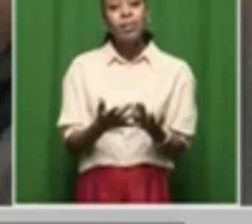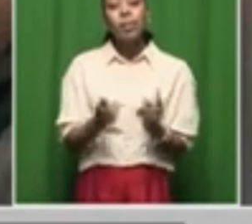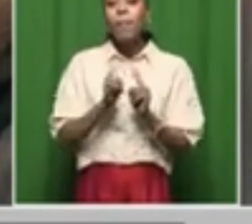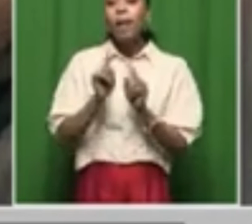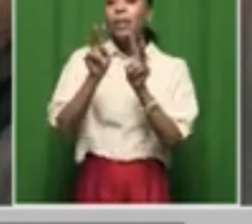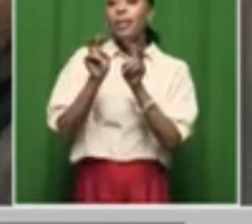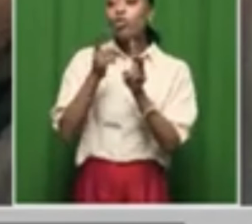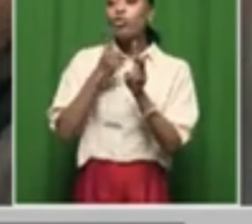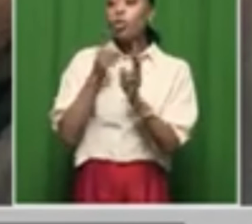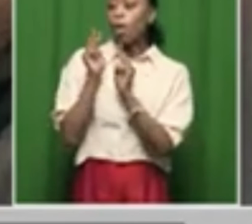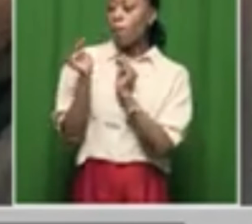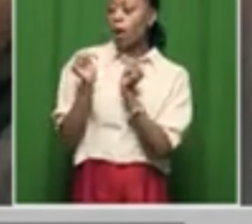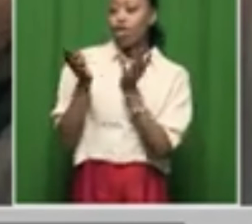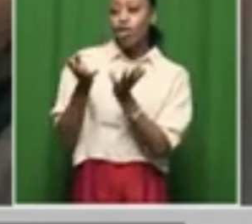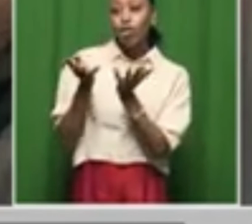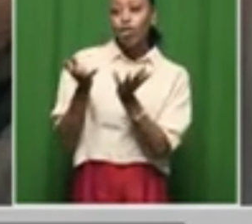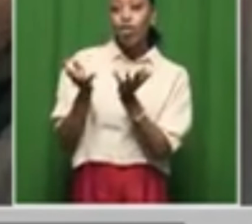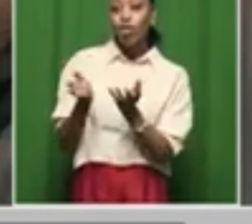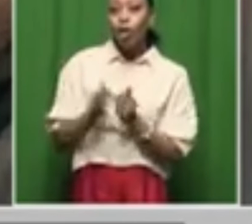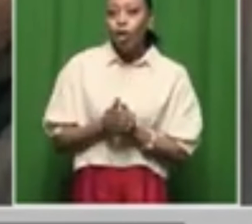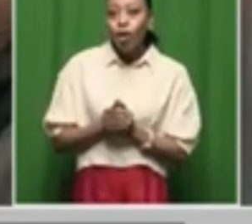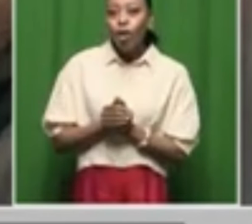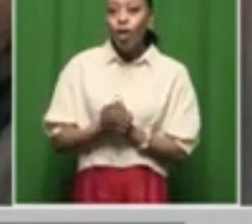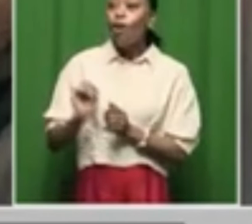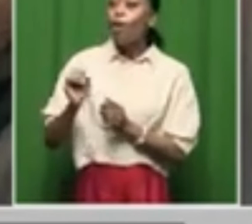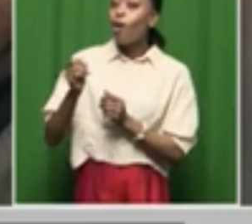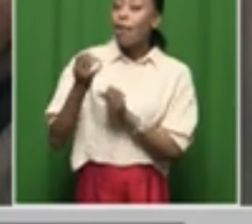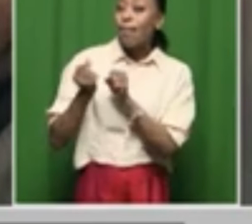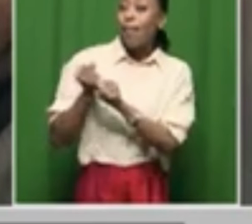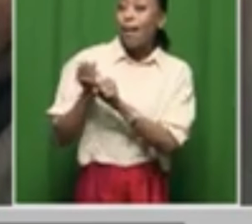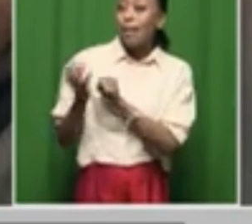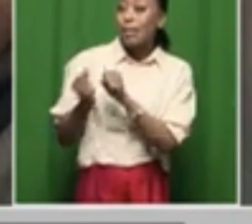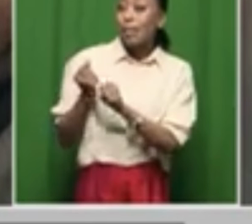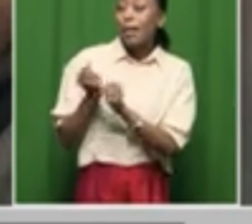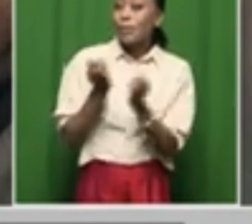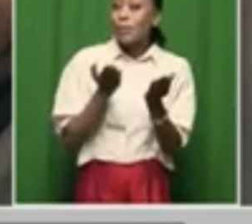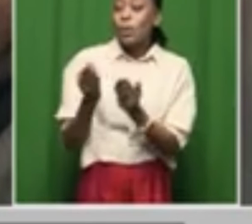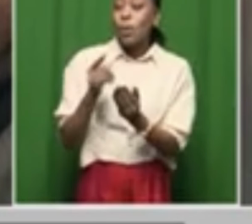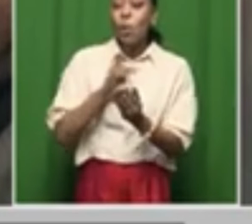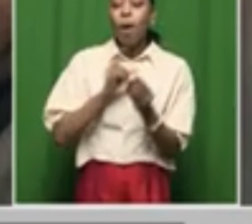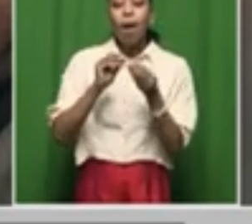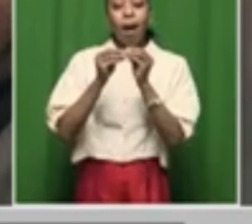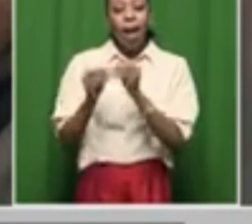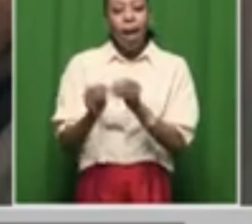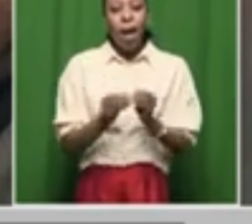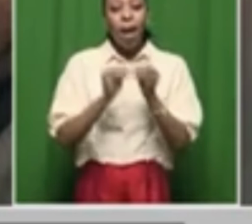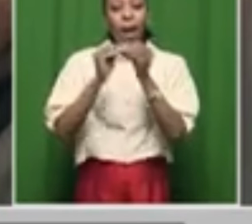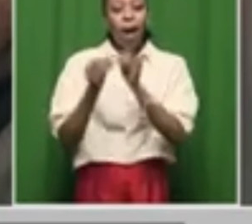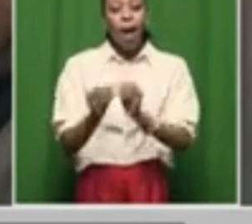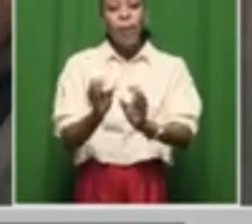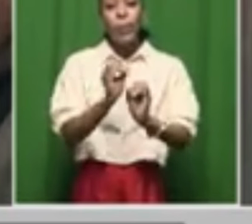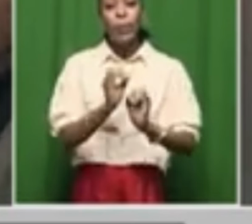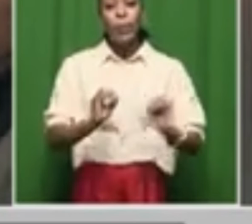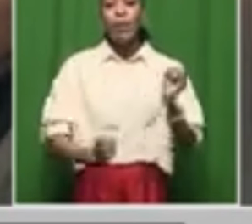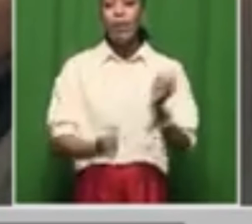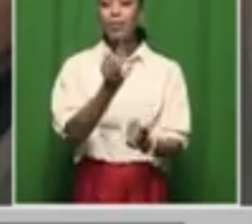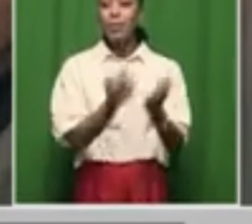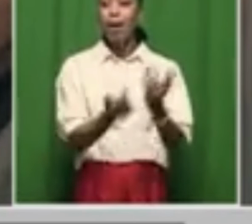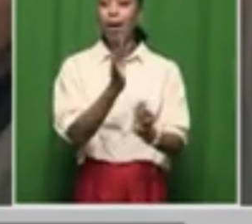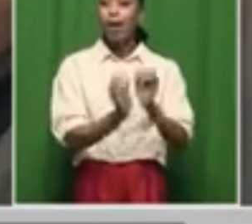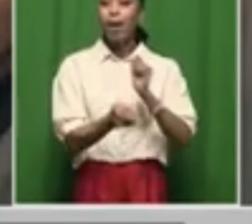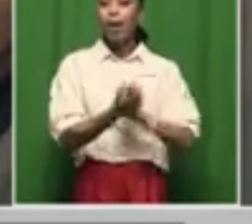it's managed in the way that it has been managed for all of these years, because the maintenance is just not there. Fires at